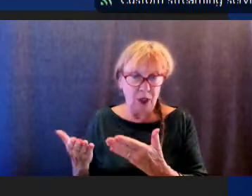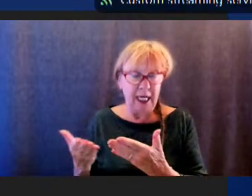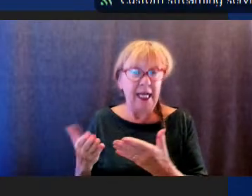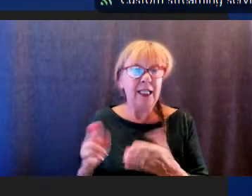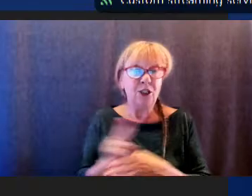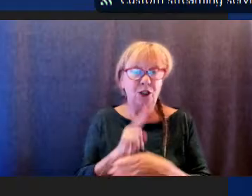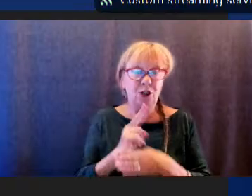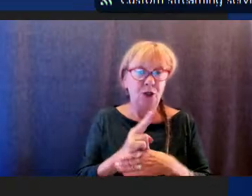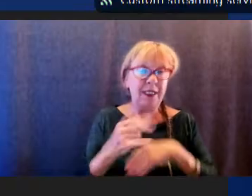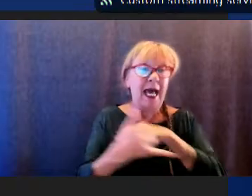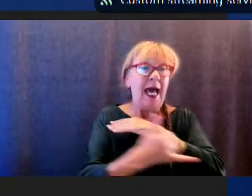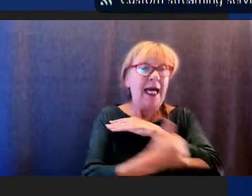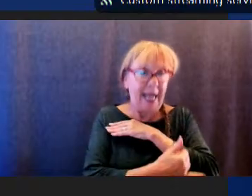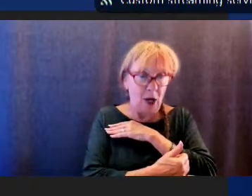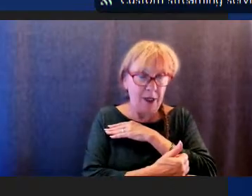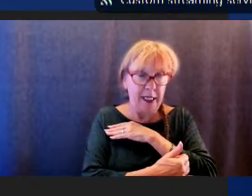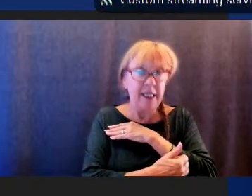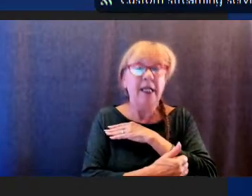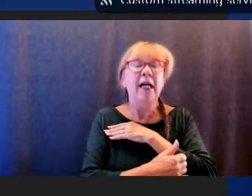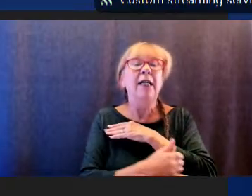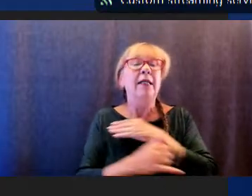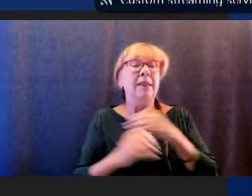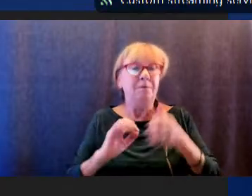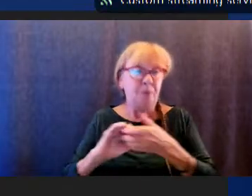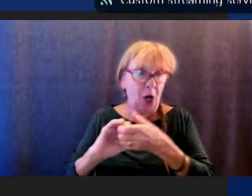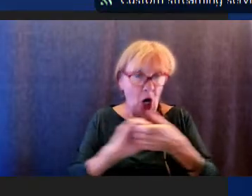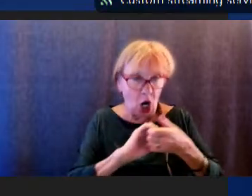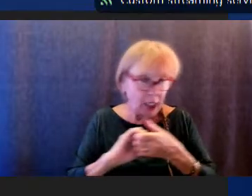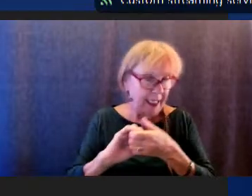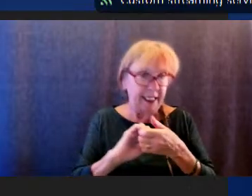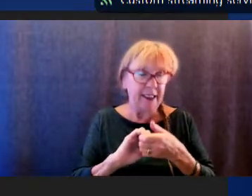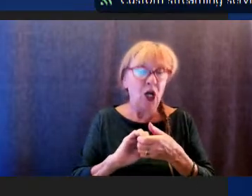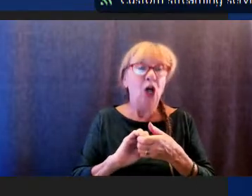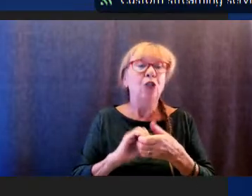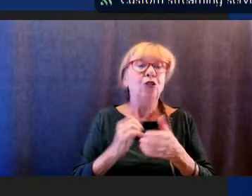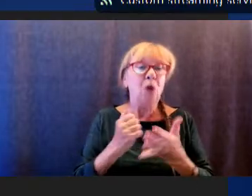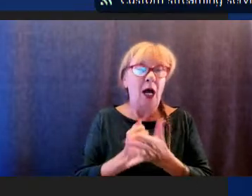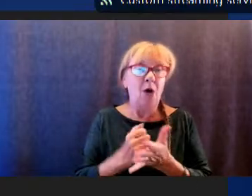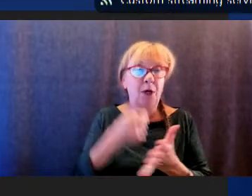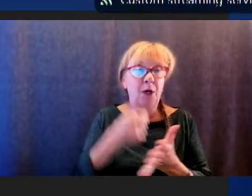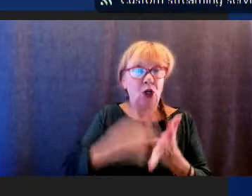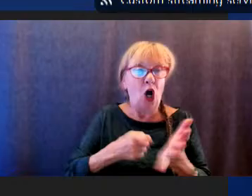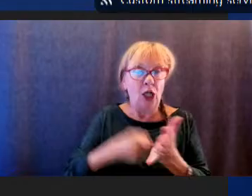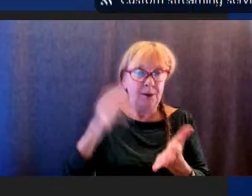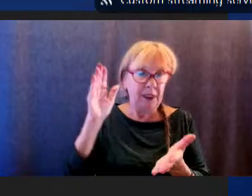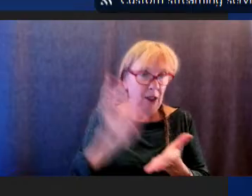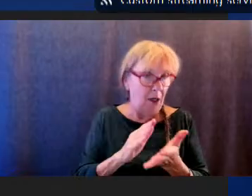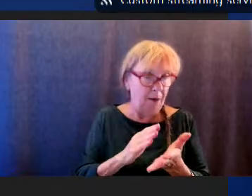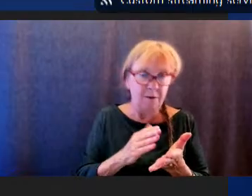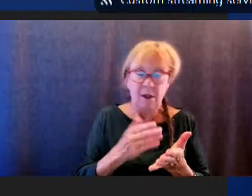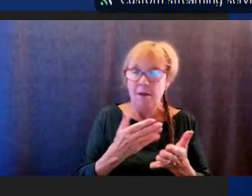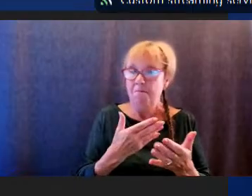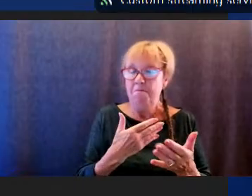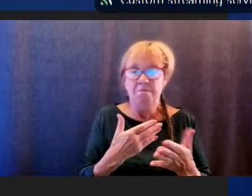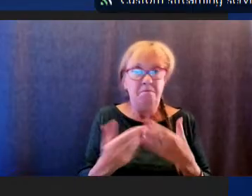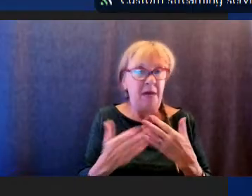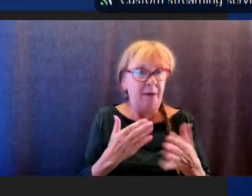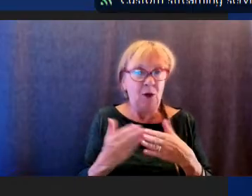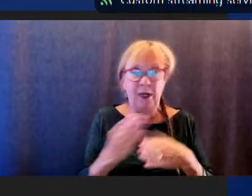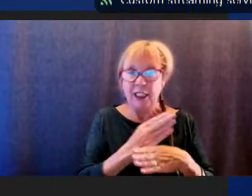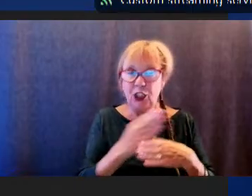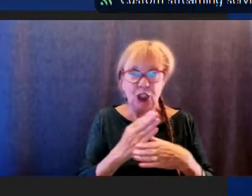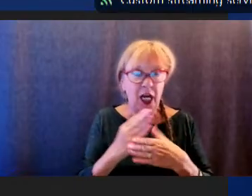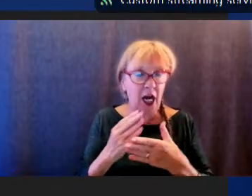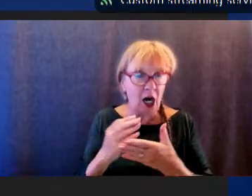down costs for individuals, whether through expedited permits, shared infrastructure, planning, universal trenching,